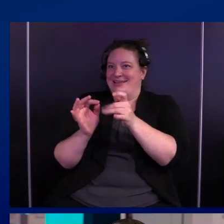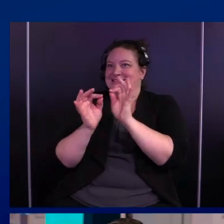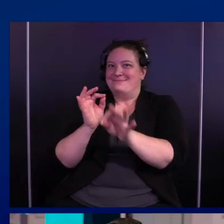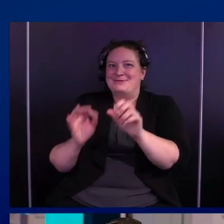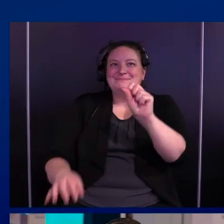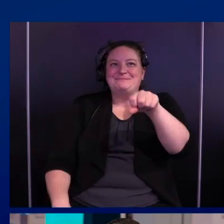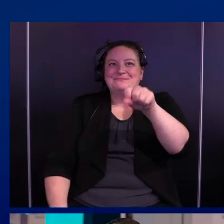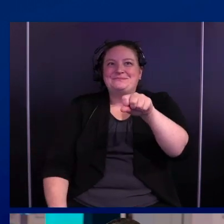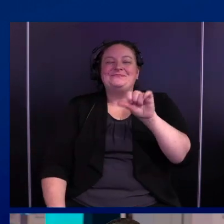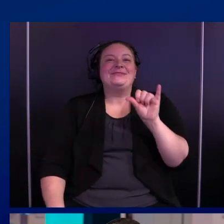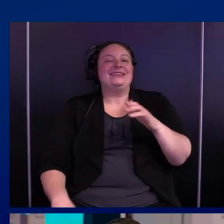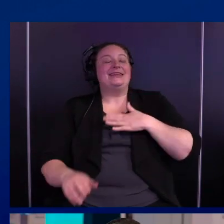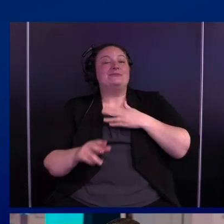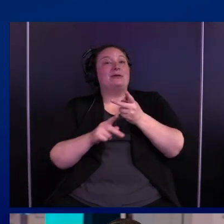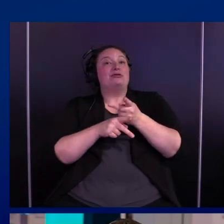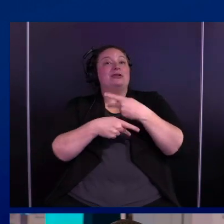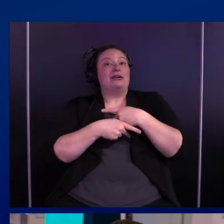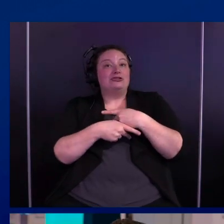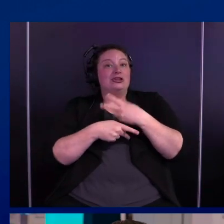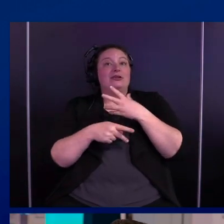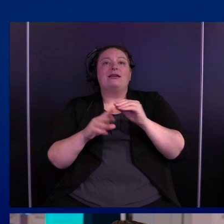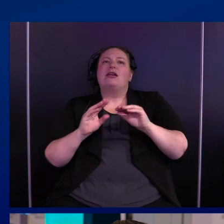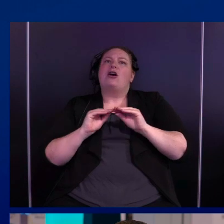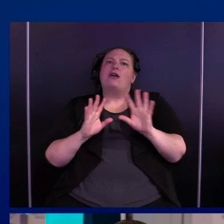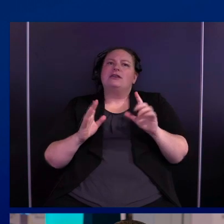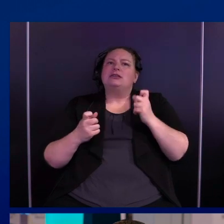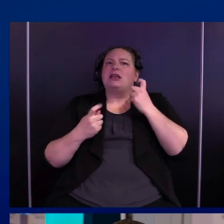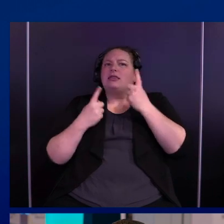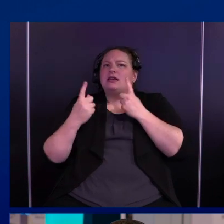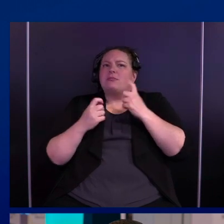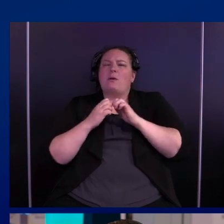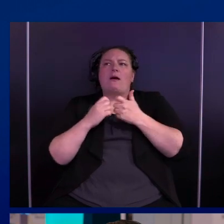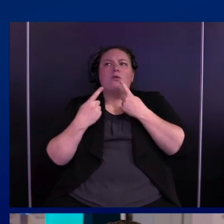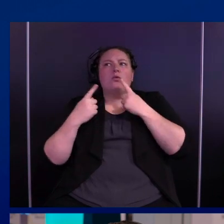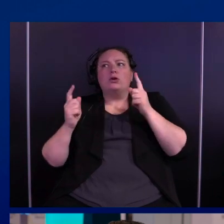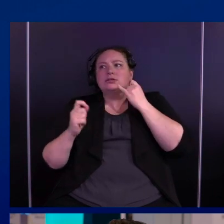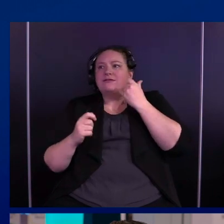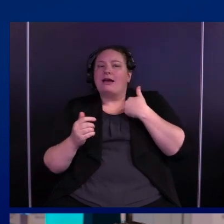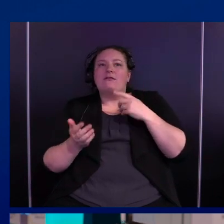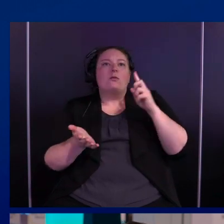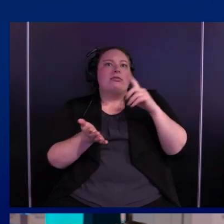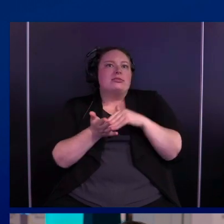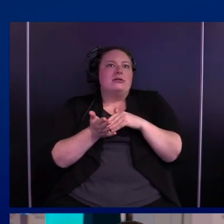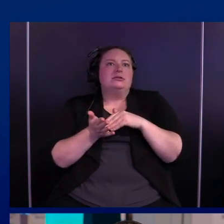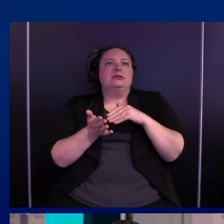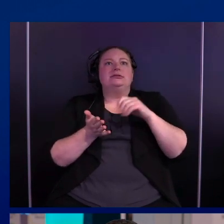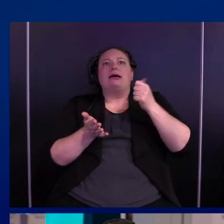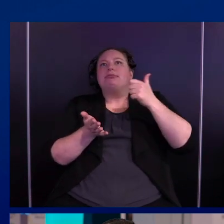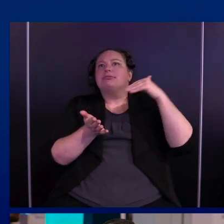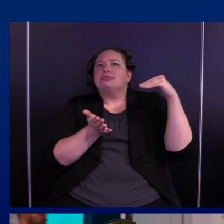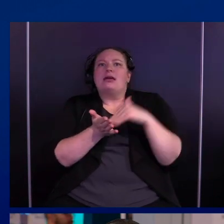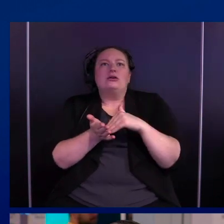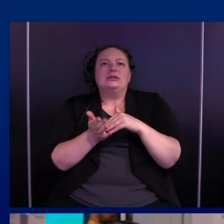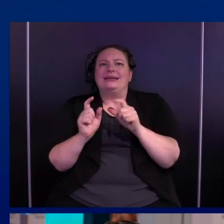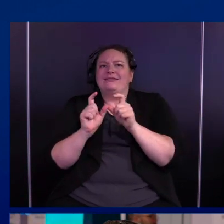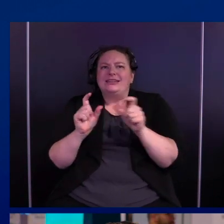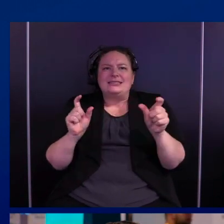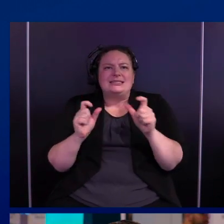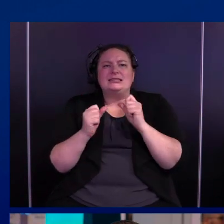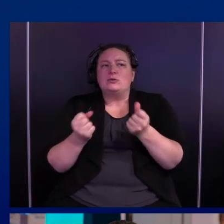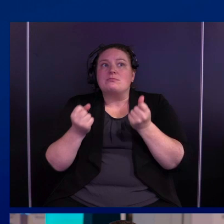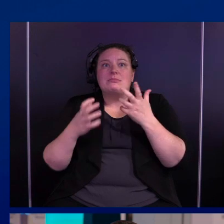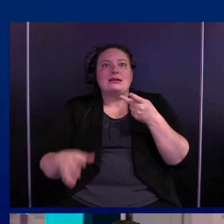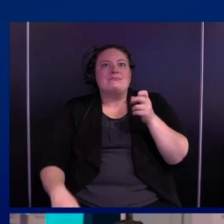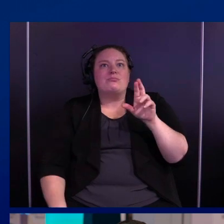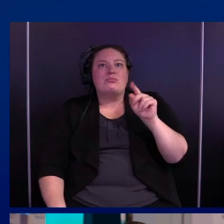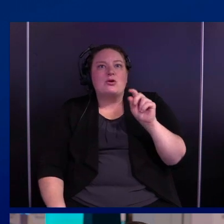that's my production, and obviously think how it works if I have thousands or tens of thousands of instances with lots of ports, and I need to